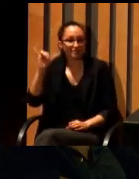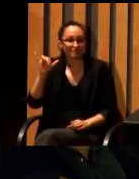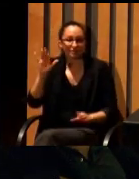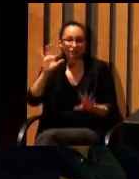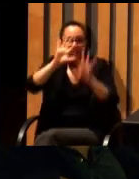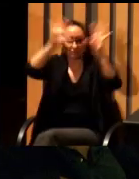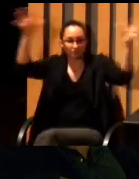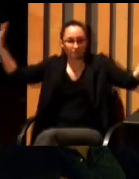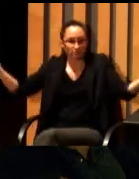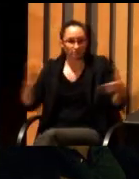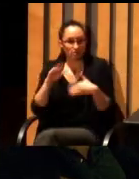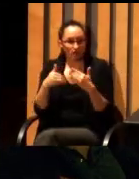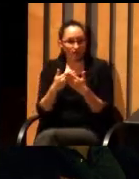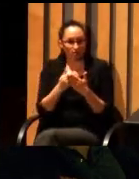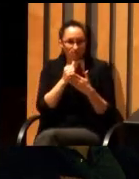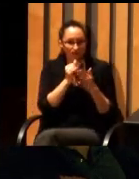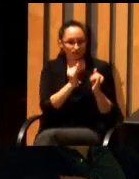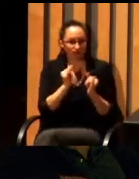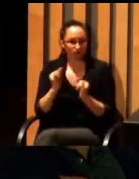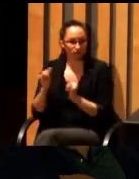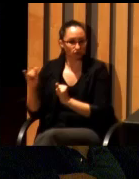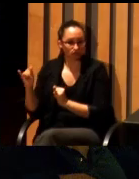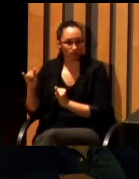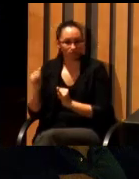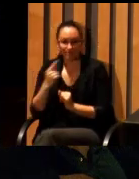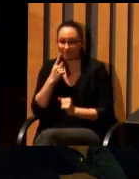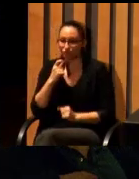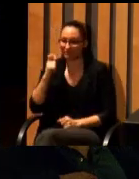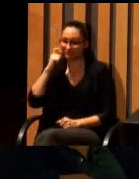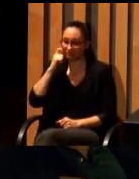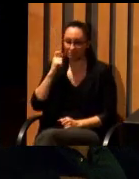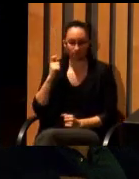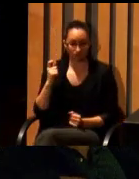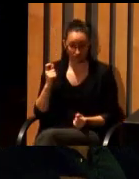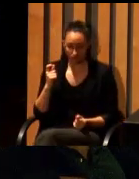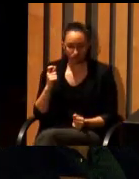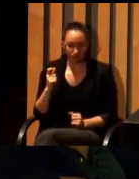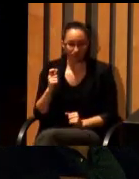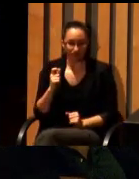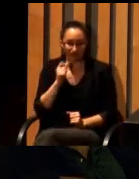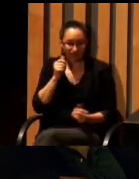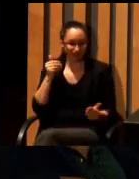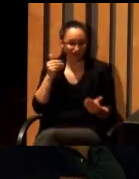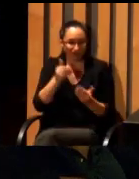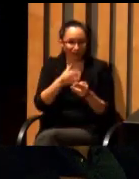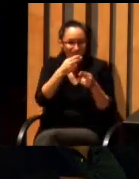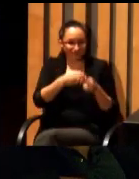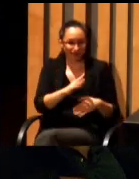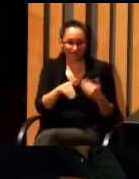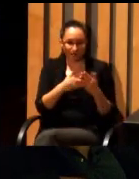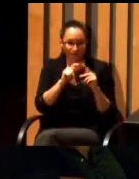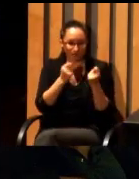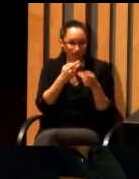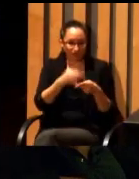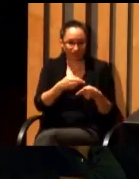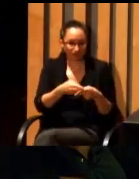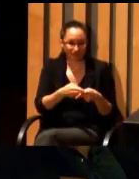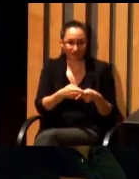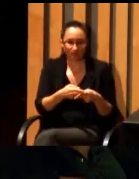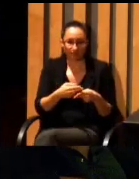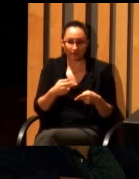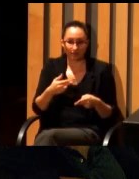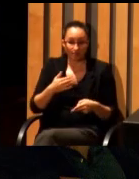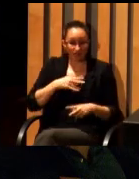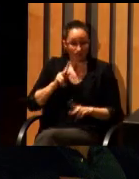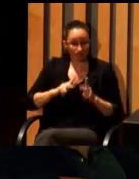and Redskins. That doesn't even come close to naming all the different tribal names as they were really known. We're known as the